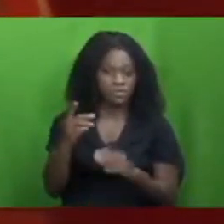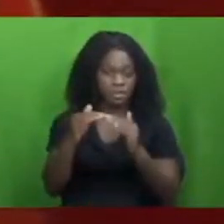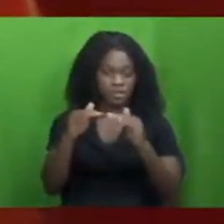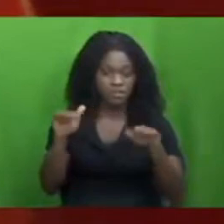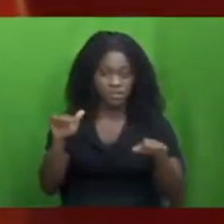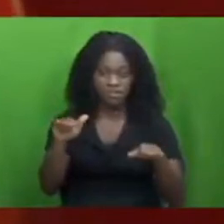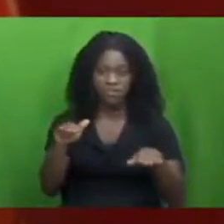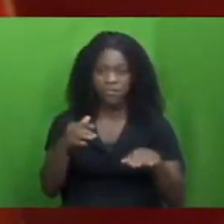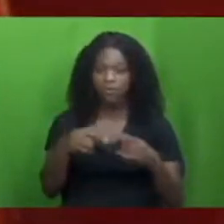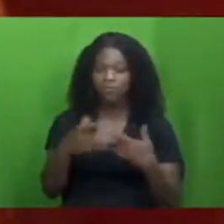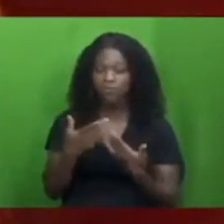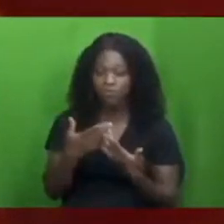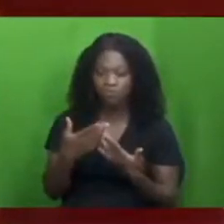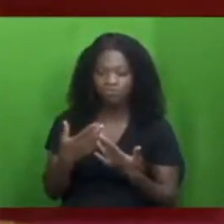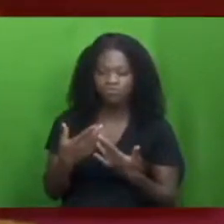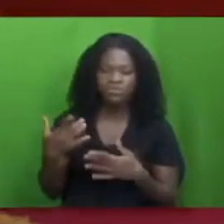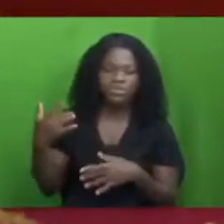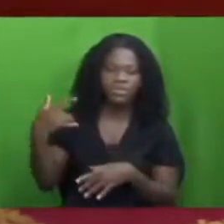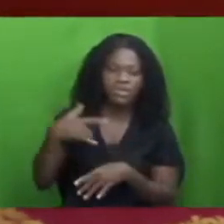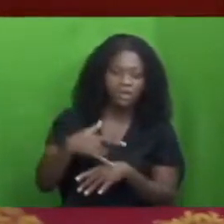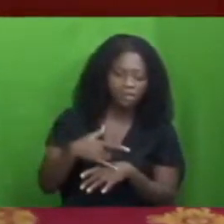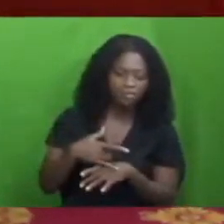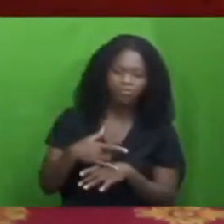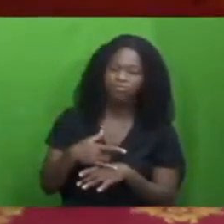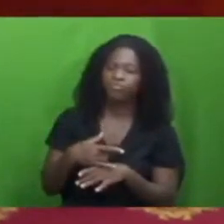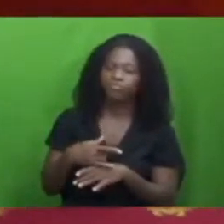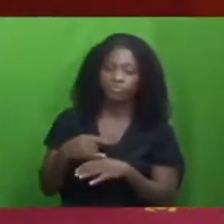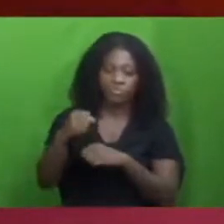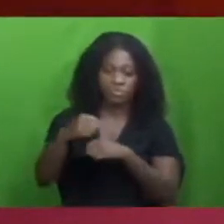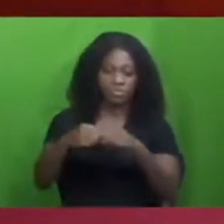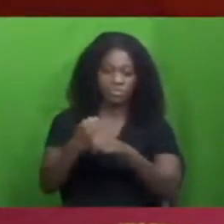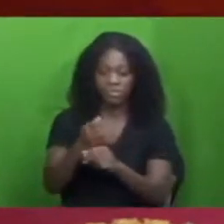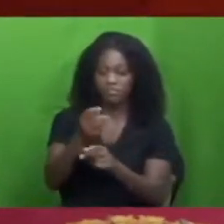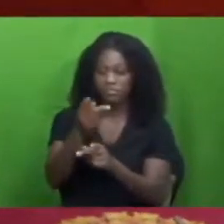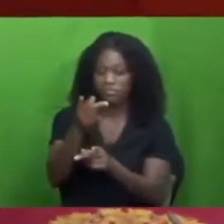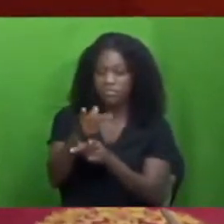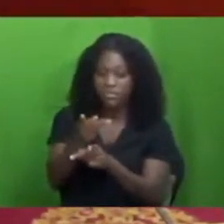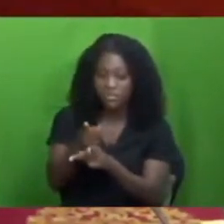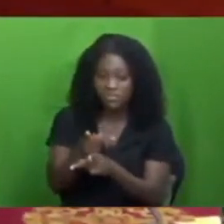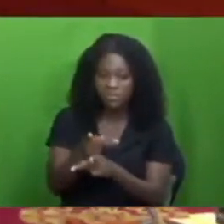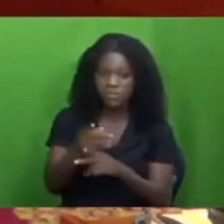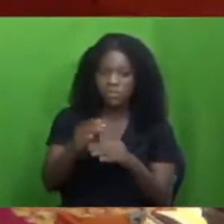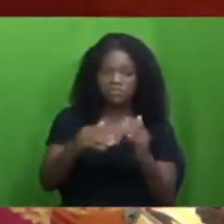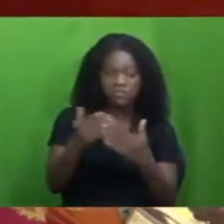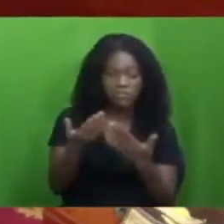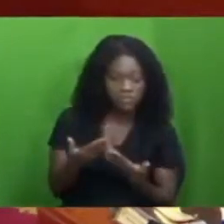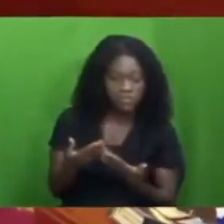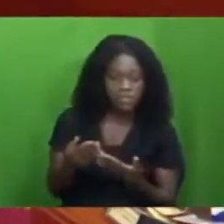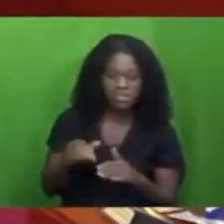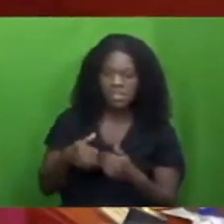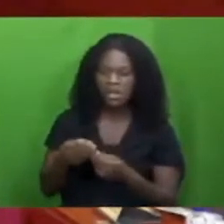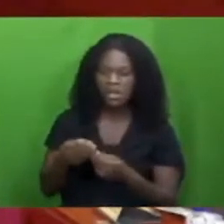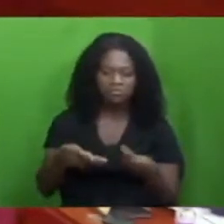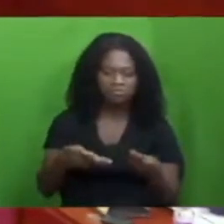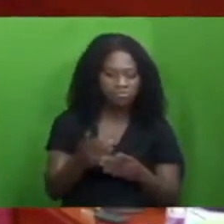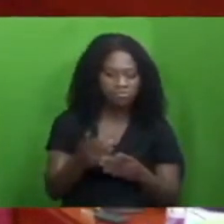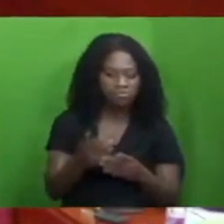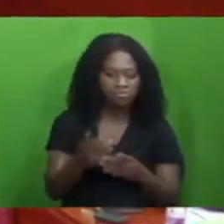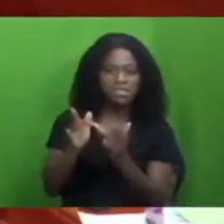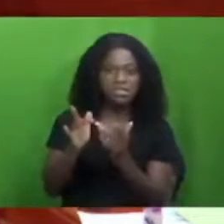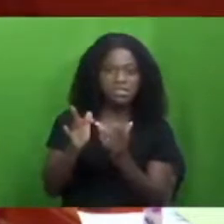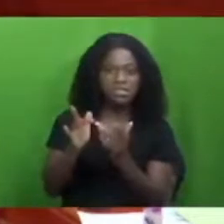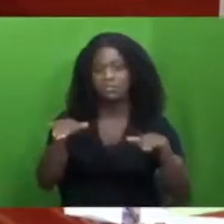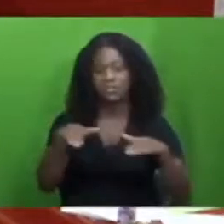credit systems, storage and distribution infrastructure, commodity trading, and digitized